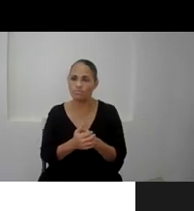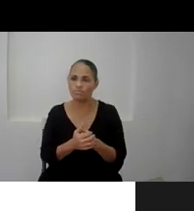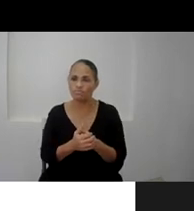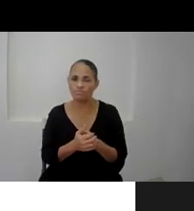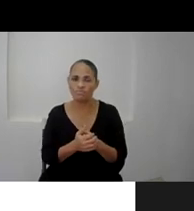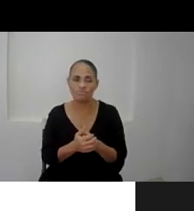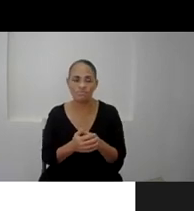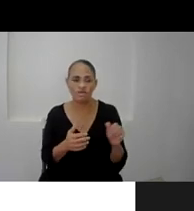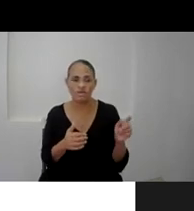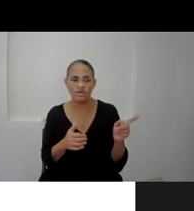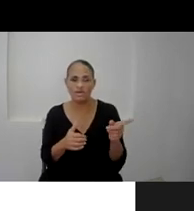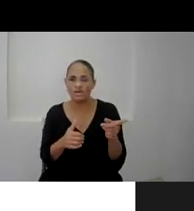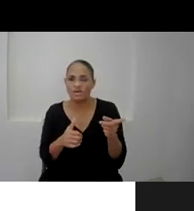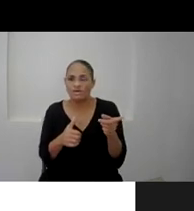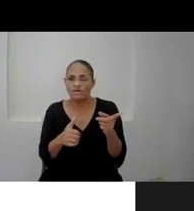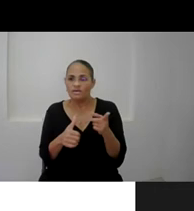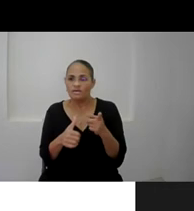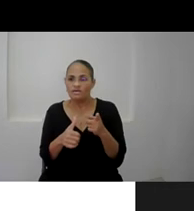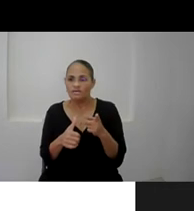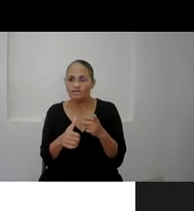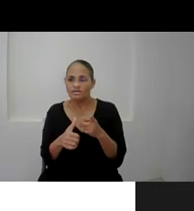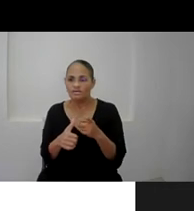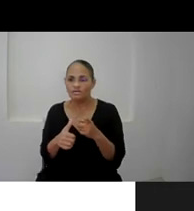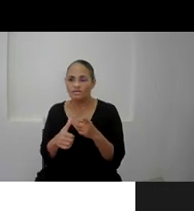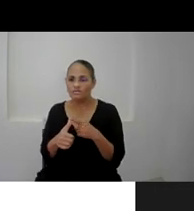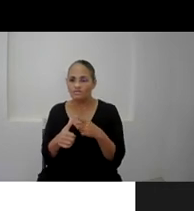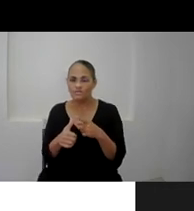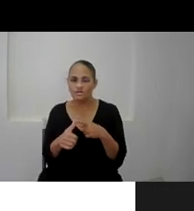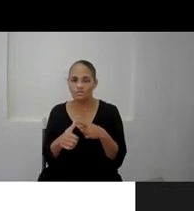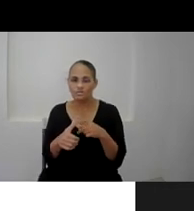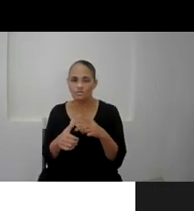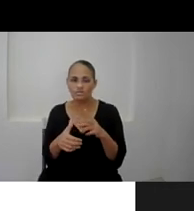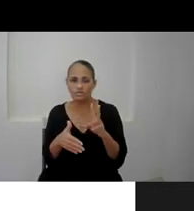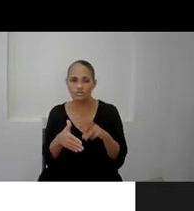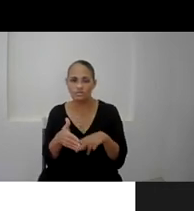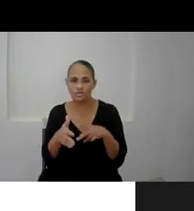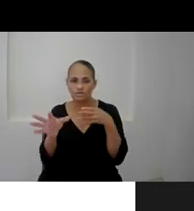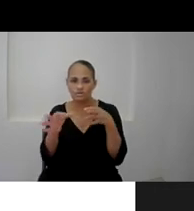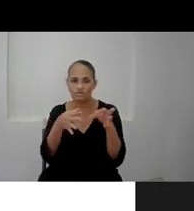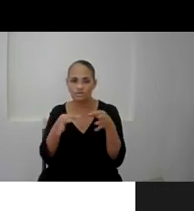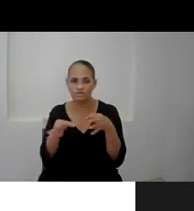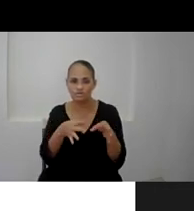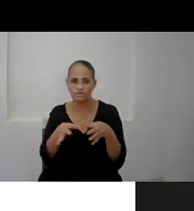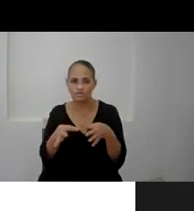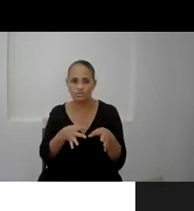So first of all, I'm going to read you a description of